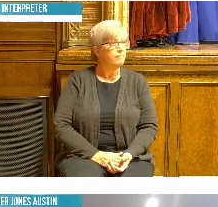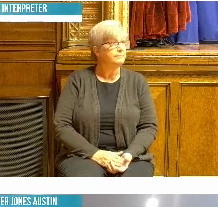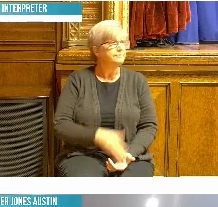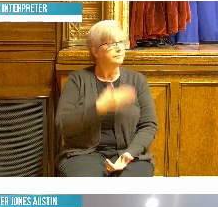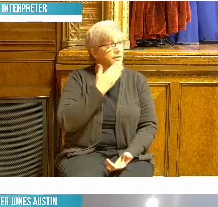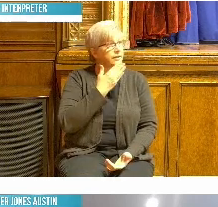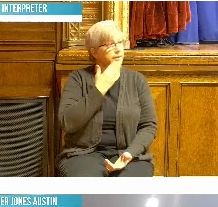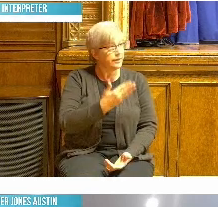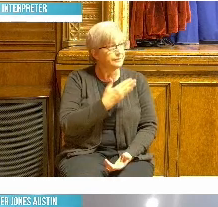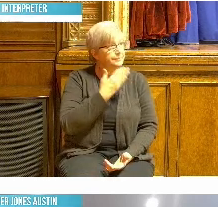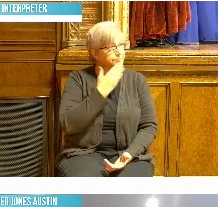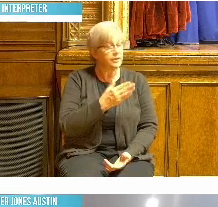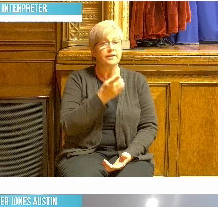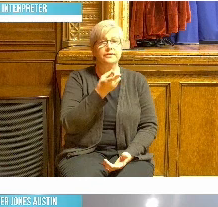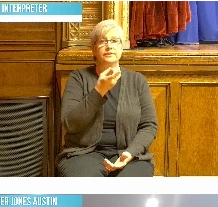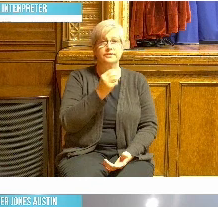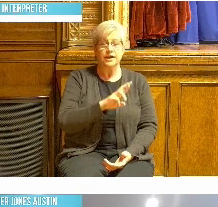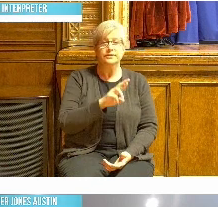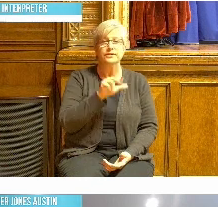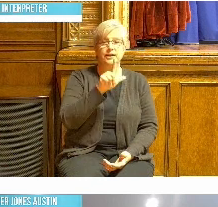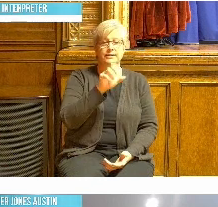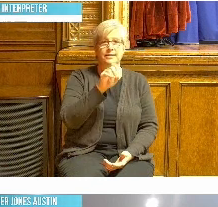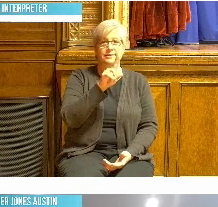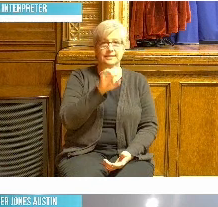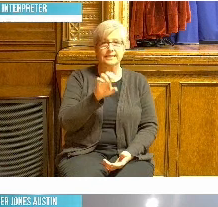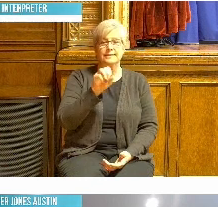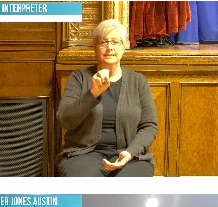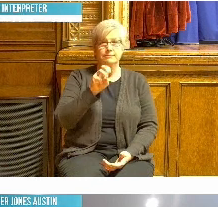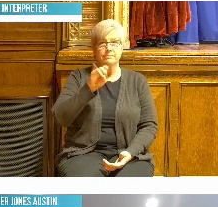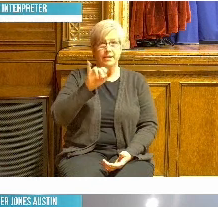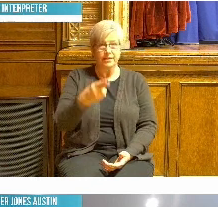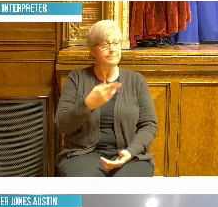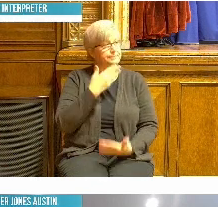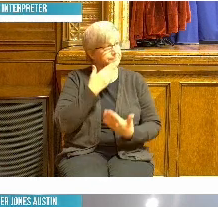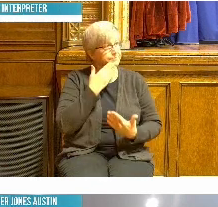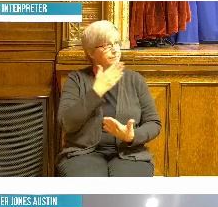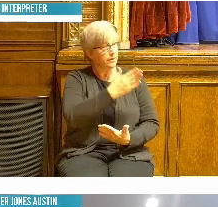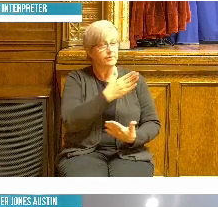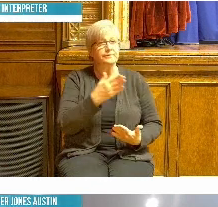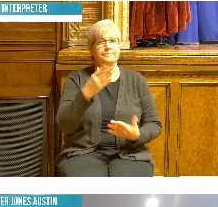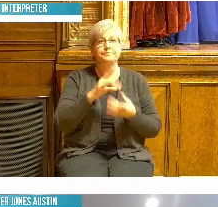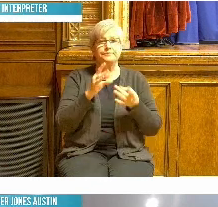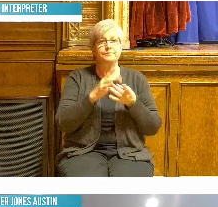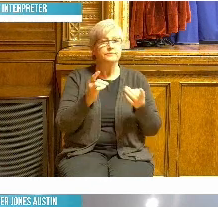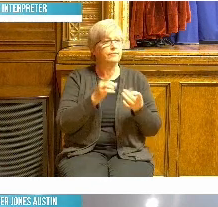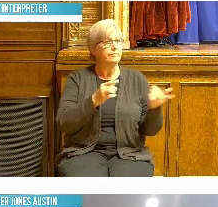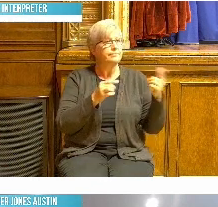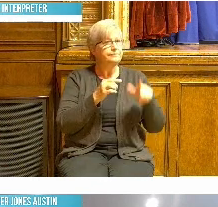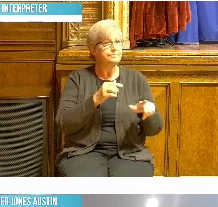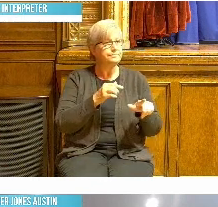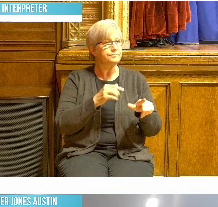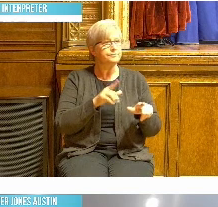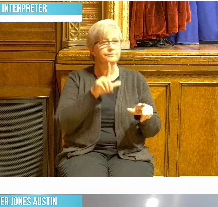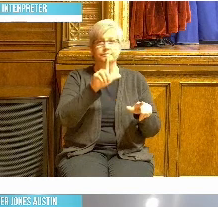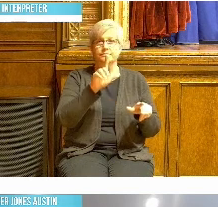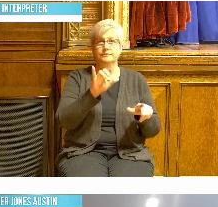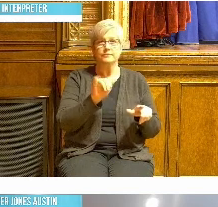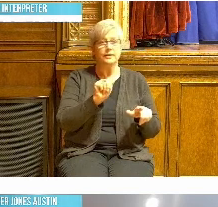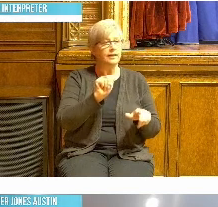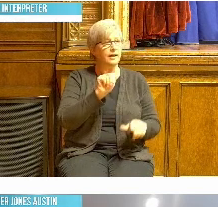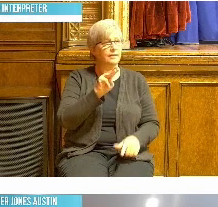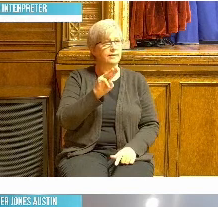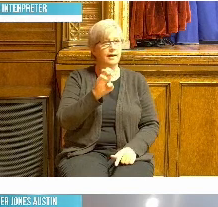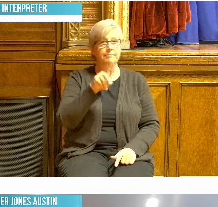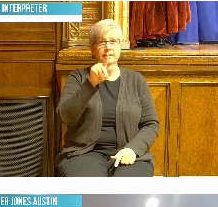Thank you. Thank you, Dr. Leslie Smith. We are grateful for your testimony. Next, we have Lamika